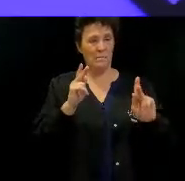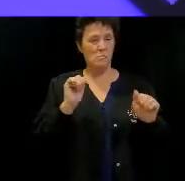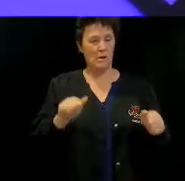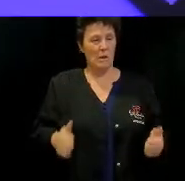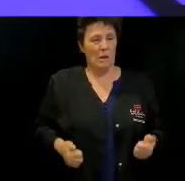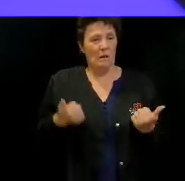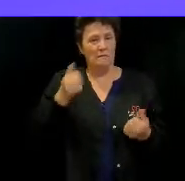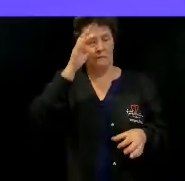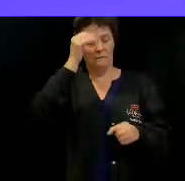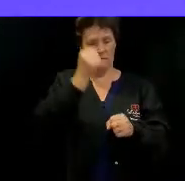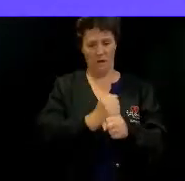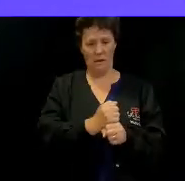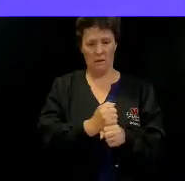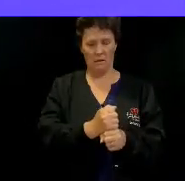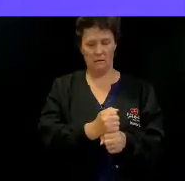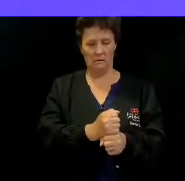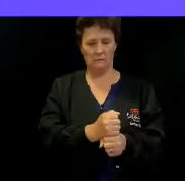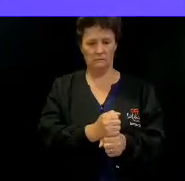faith.